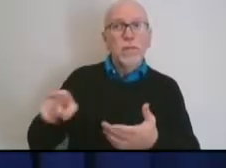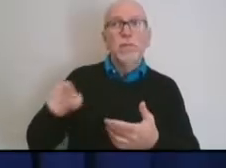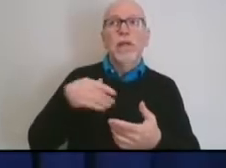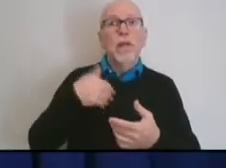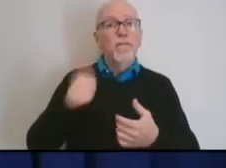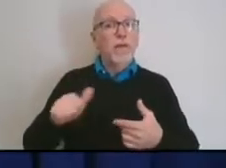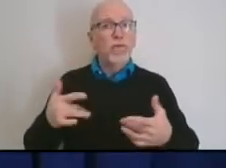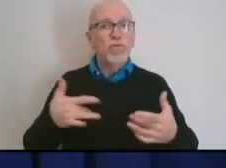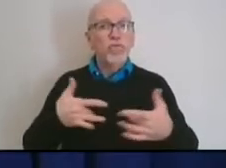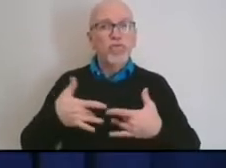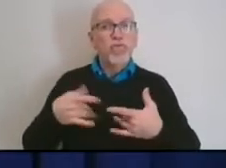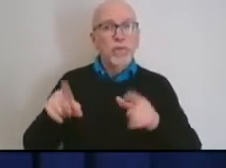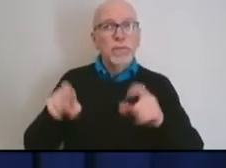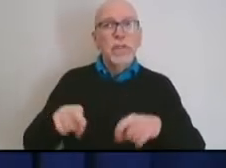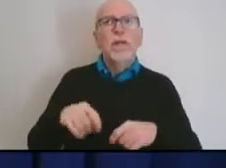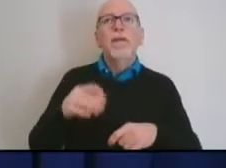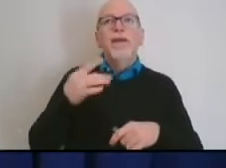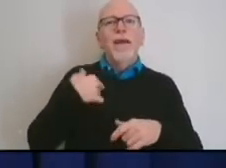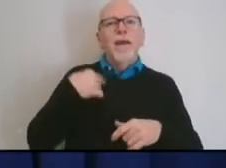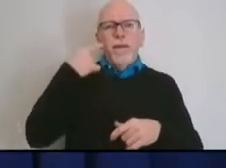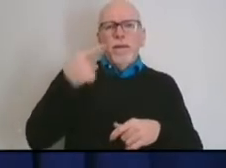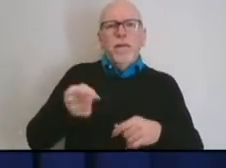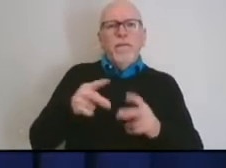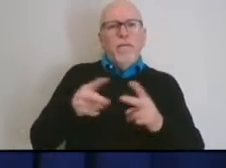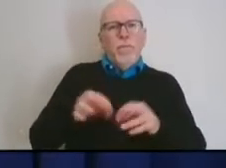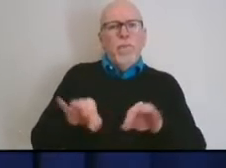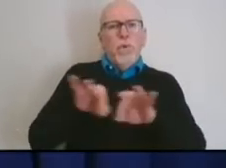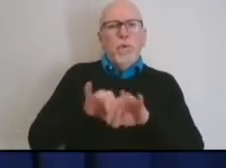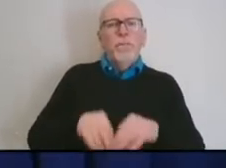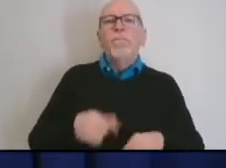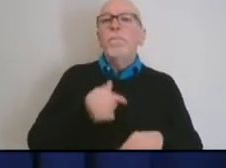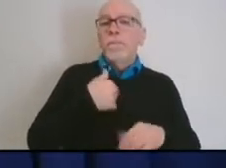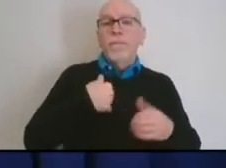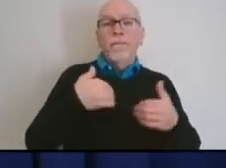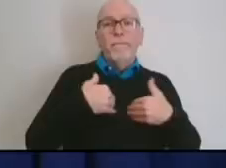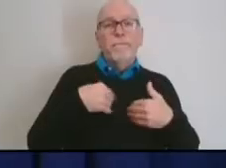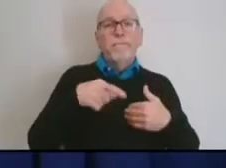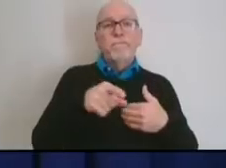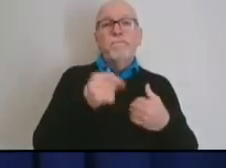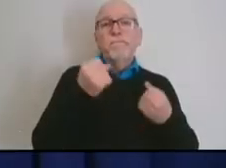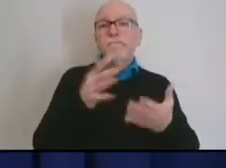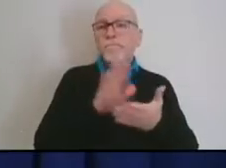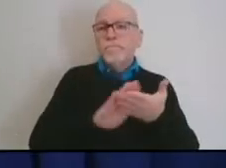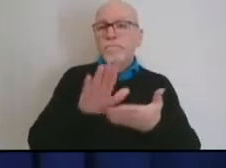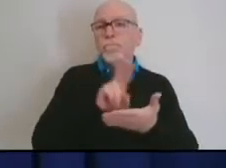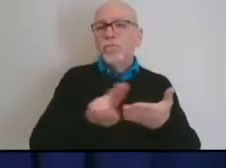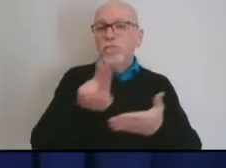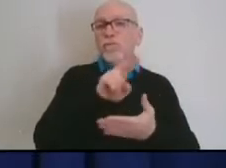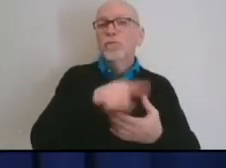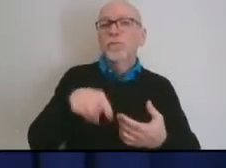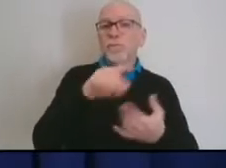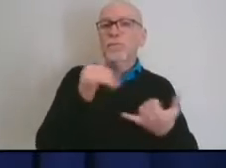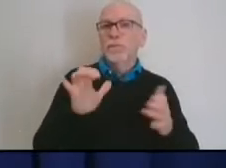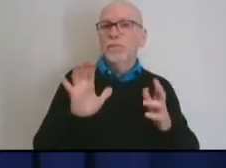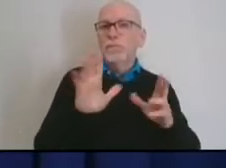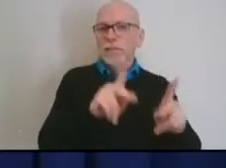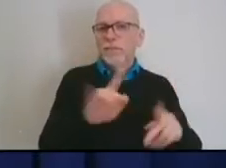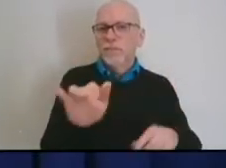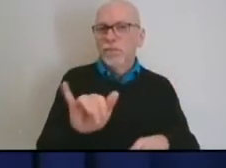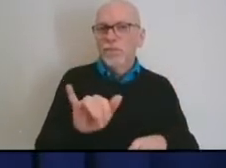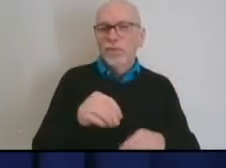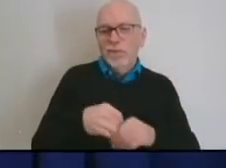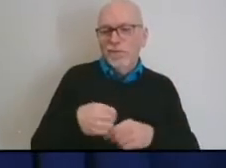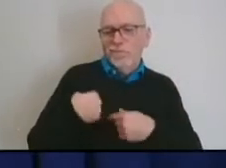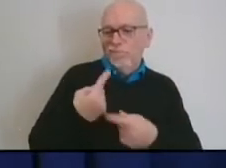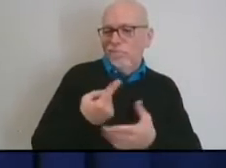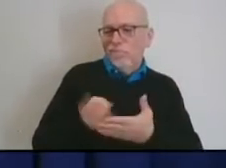get tested, because I think that's very important. We do have many of our universities and colleges going back, just in the last week